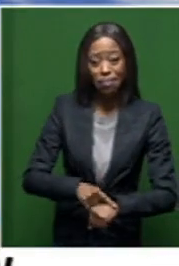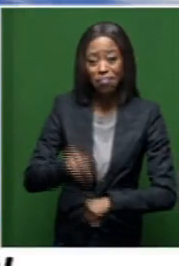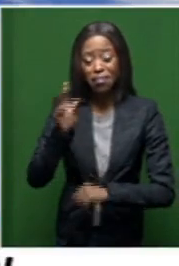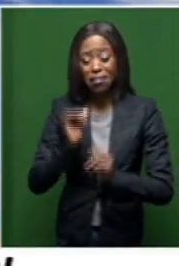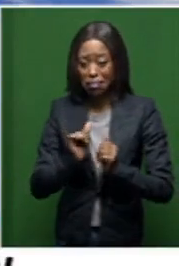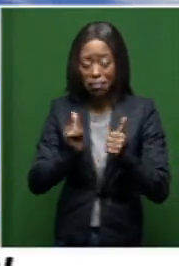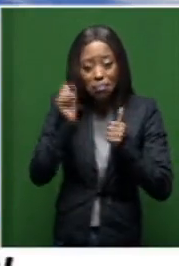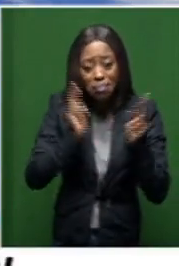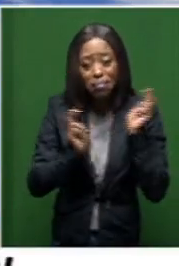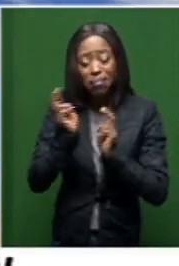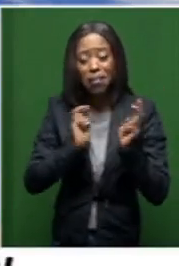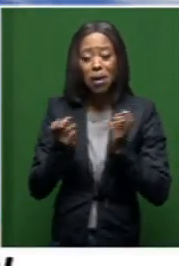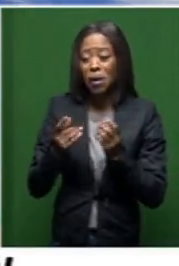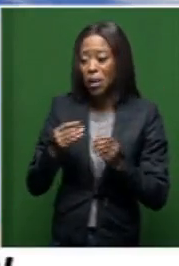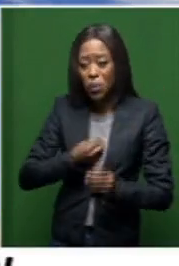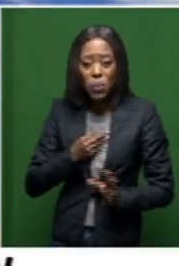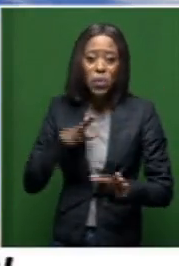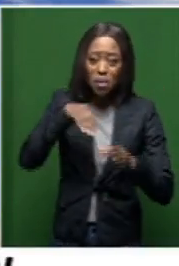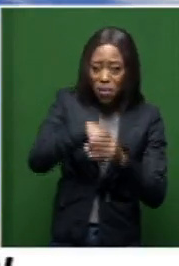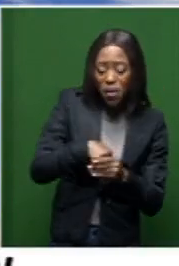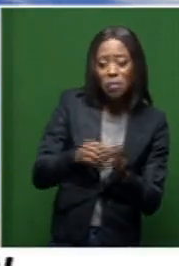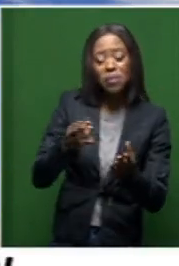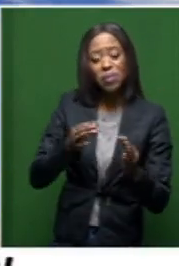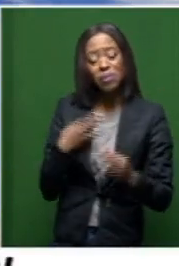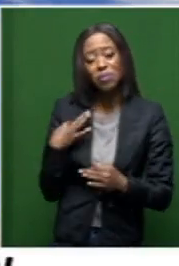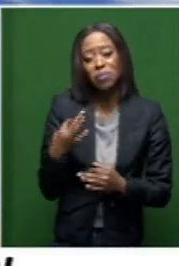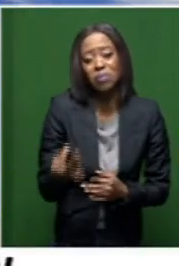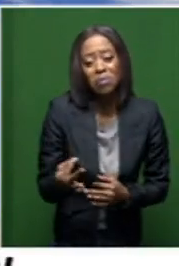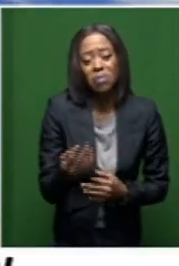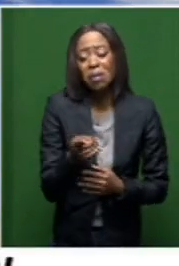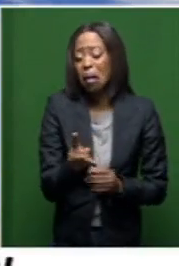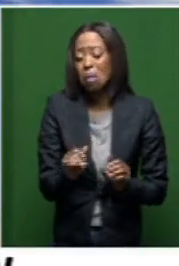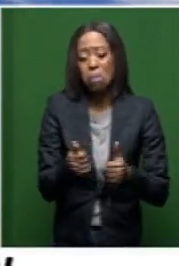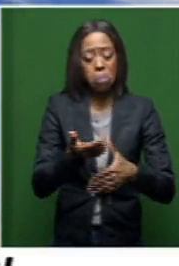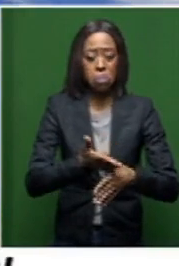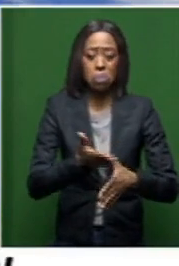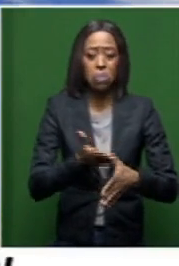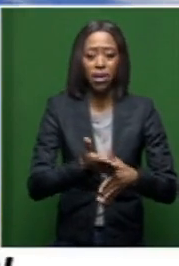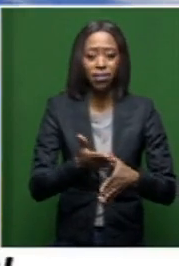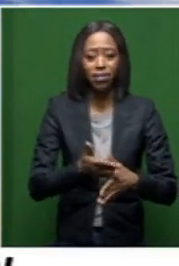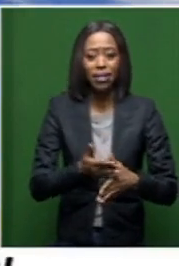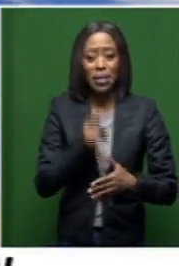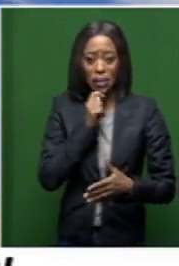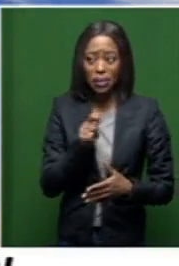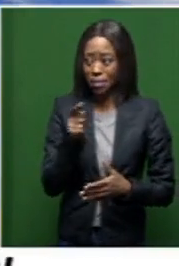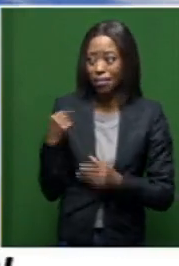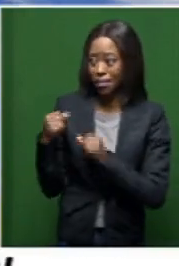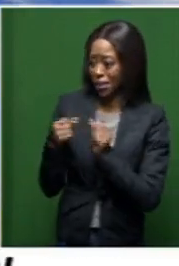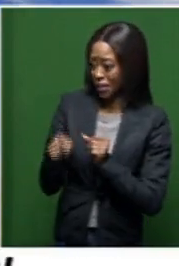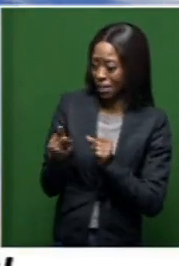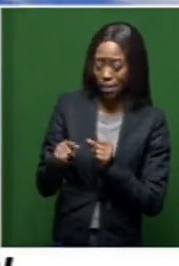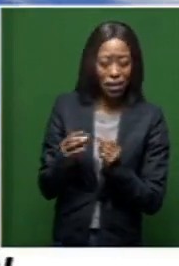to hear about the uptake from the youth and donating to such an incredible cause, really showing you how this generation are just